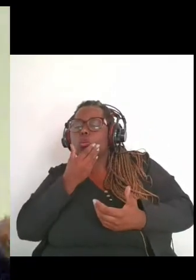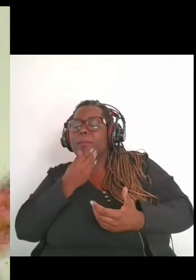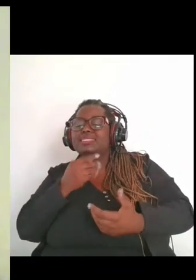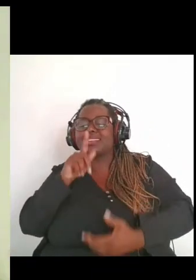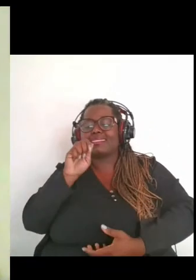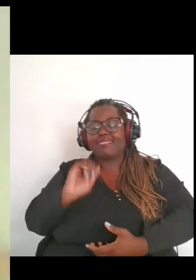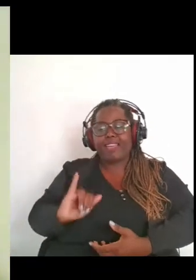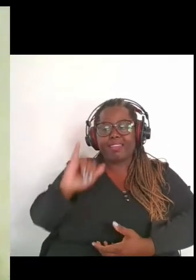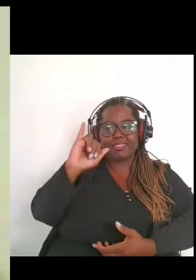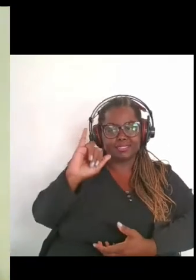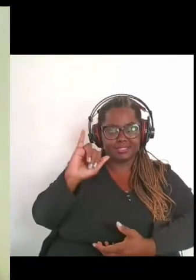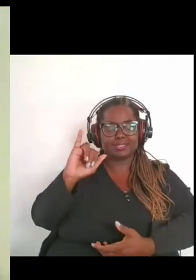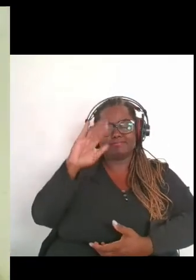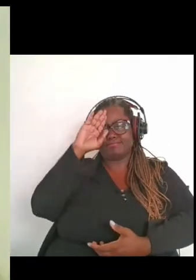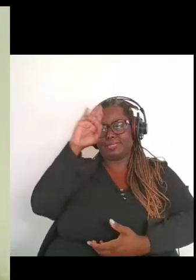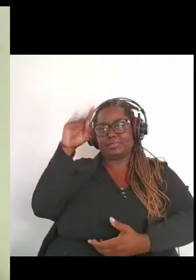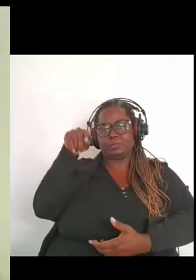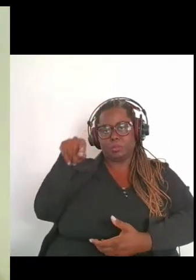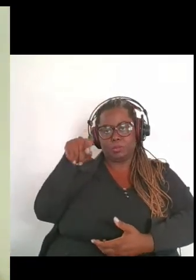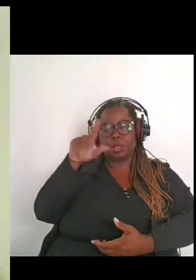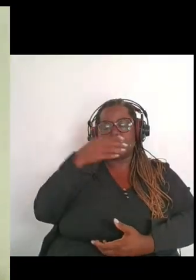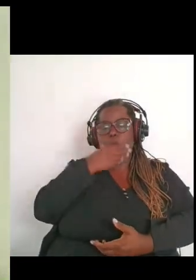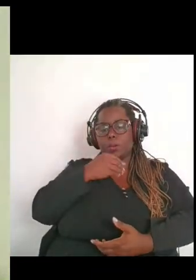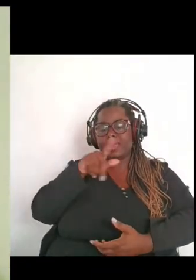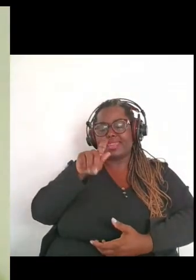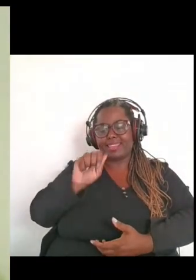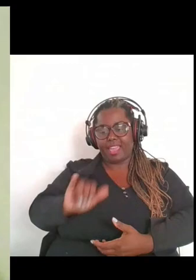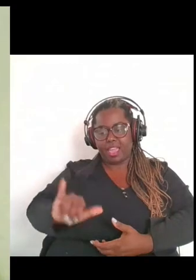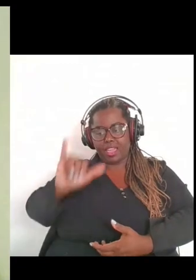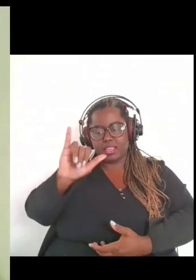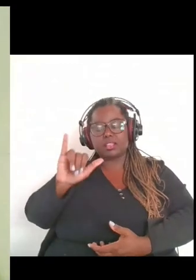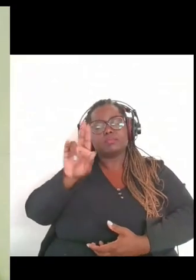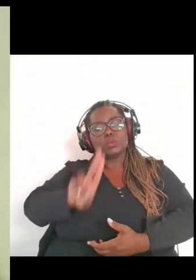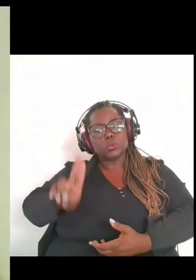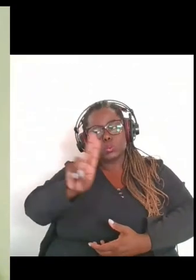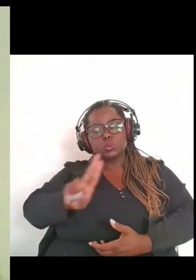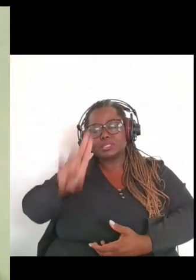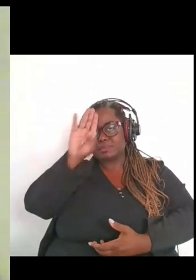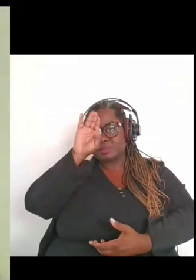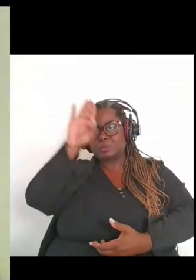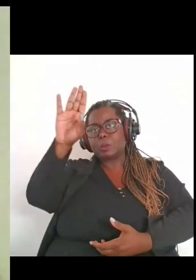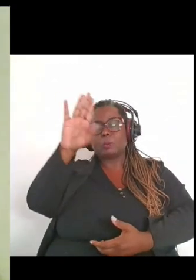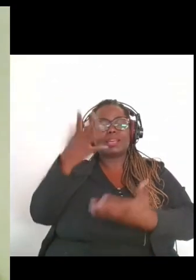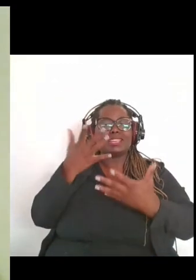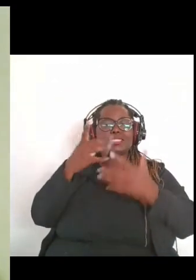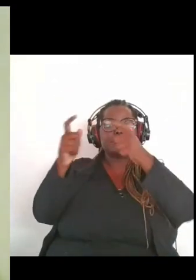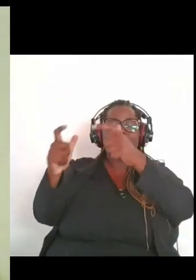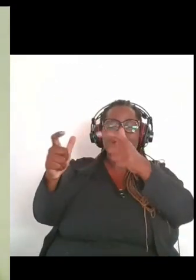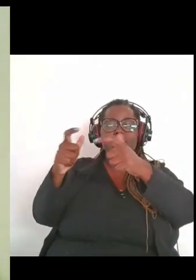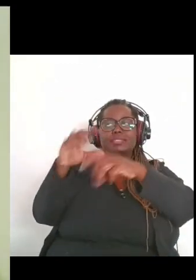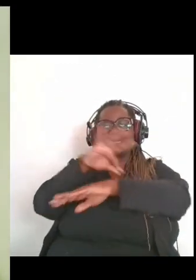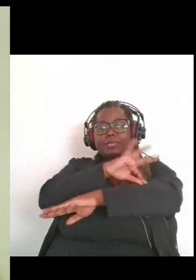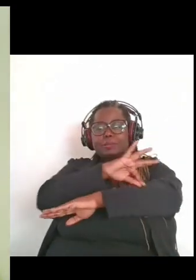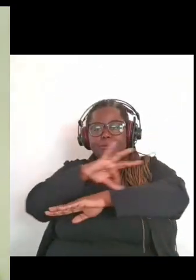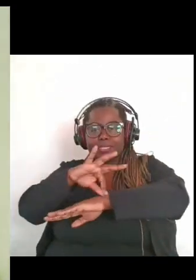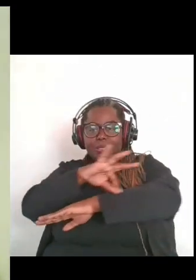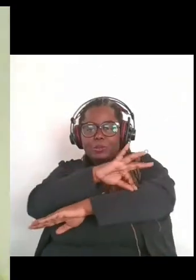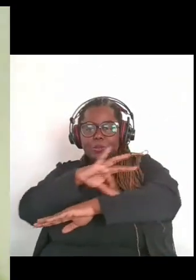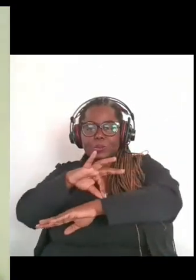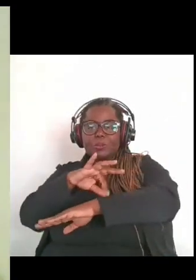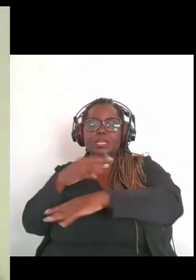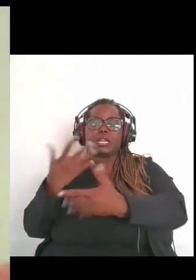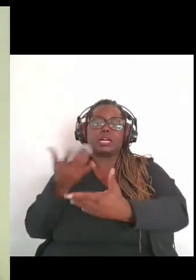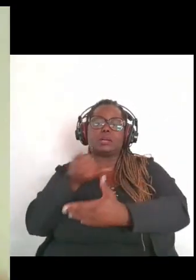architecture and build it inside their own um own bars own restaurants